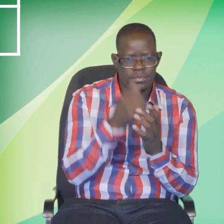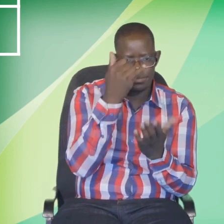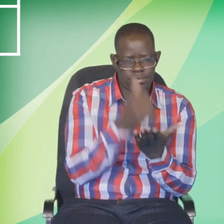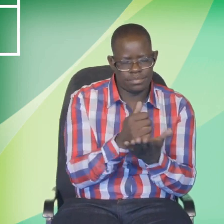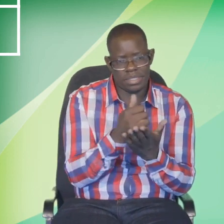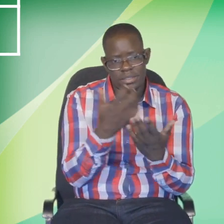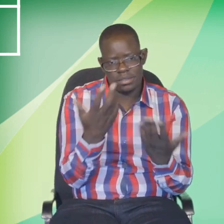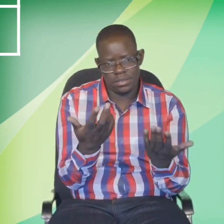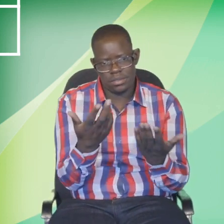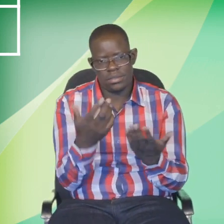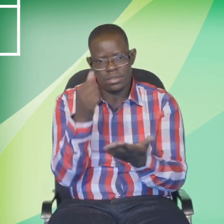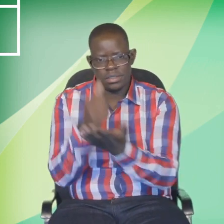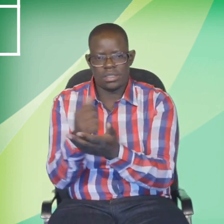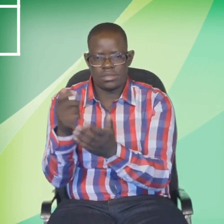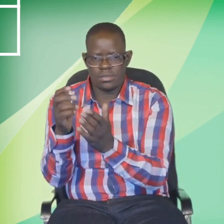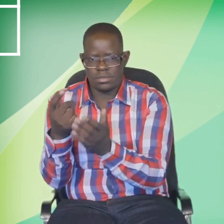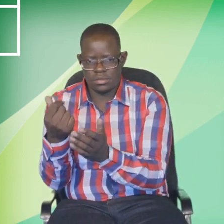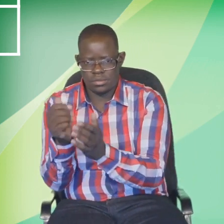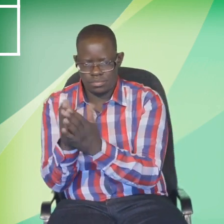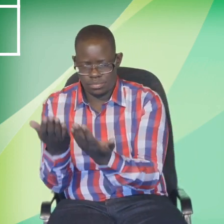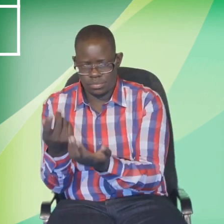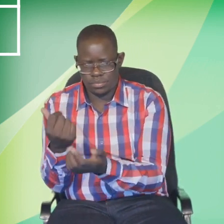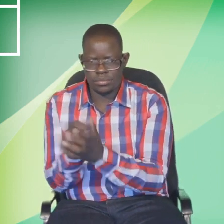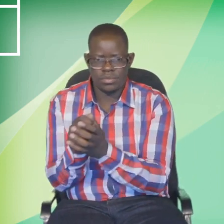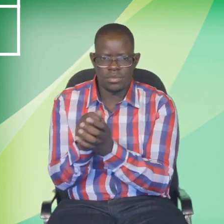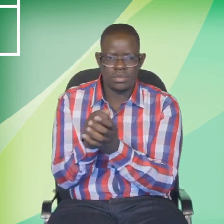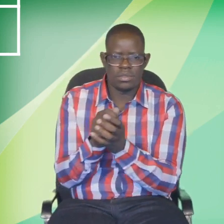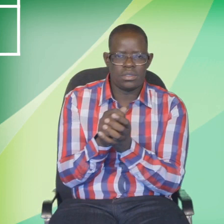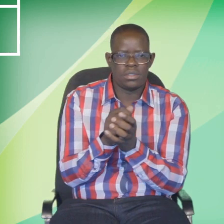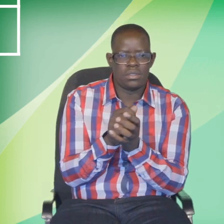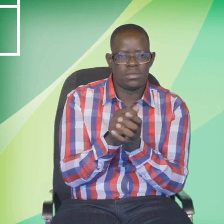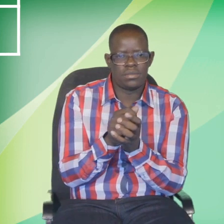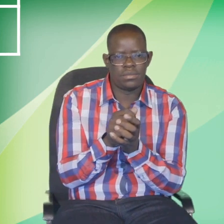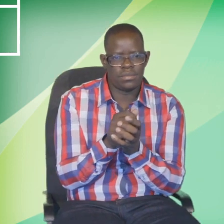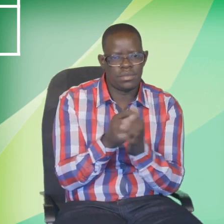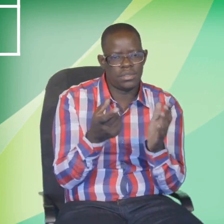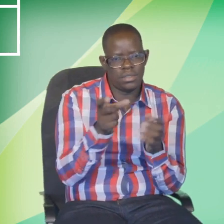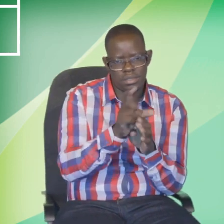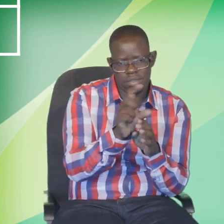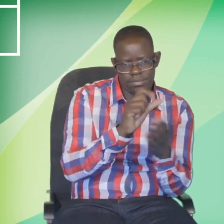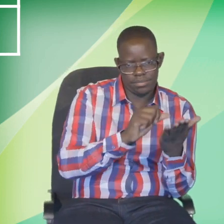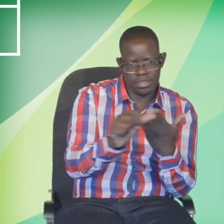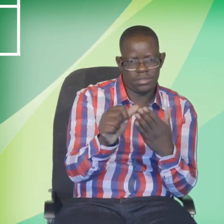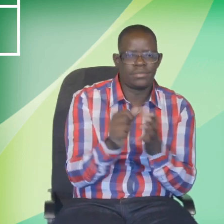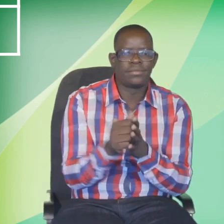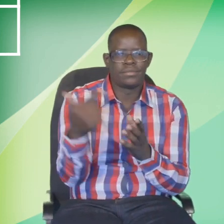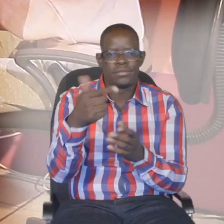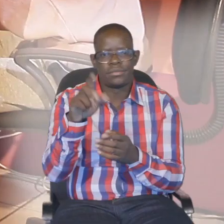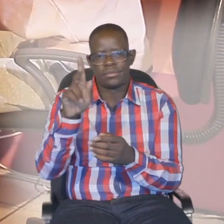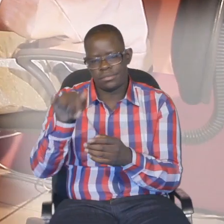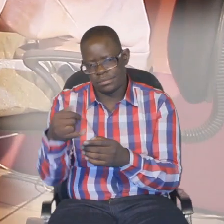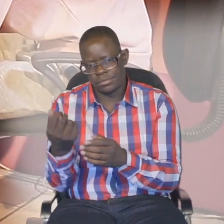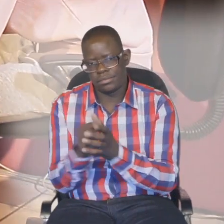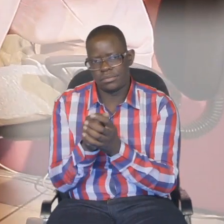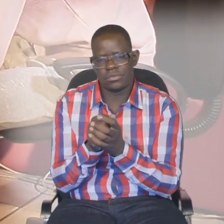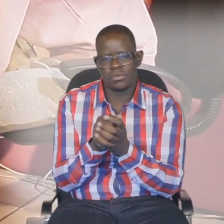or cash, cash book. Discount received, cash book. Interest paid, general journal.